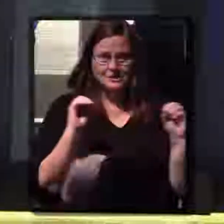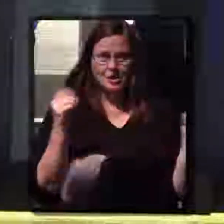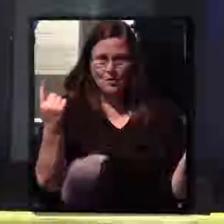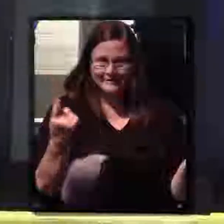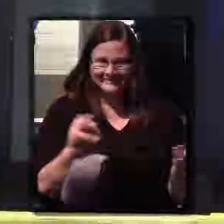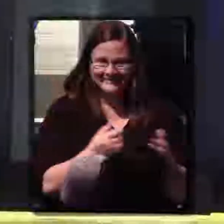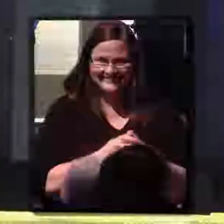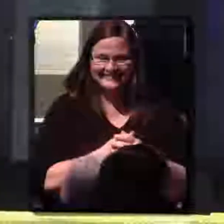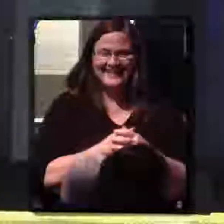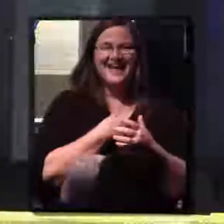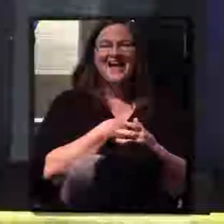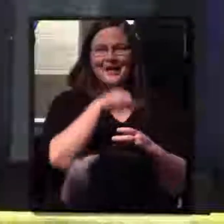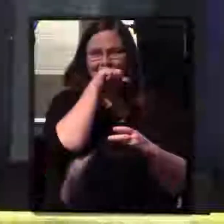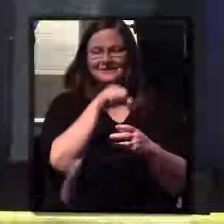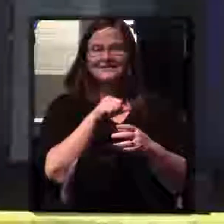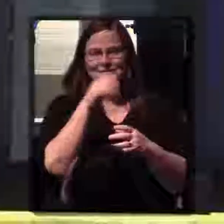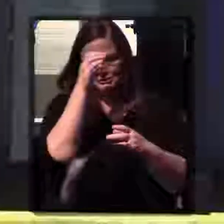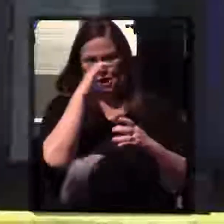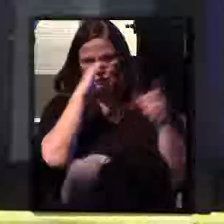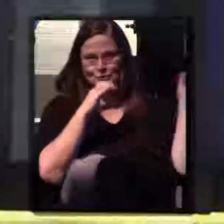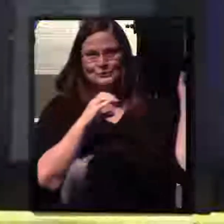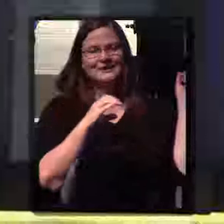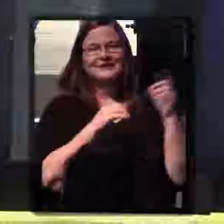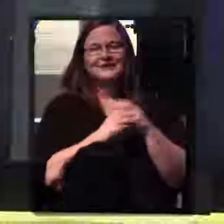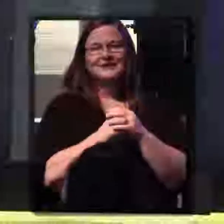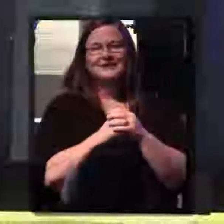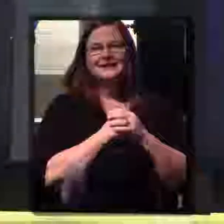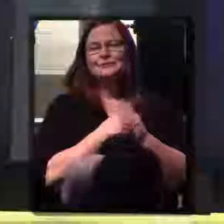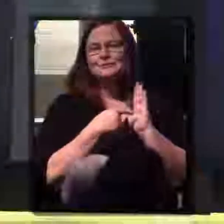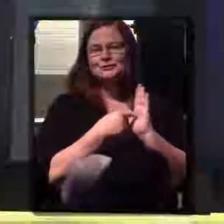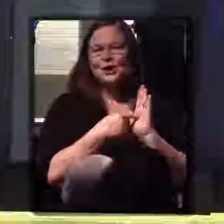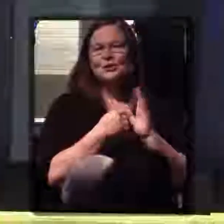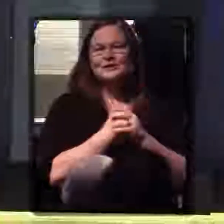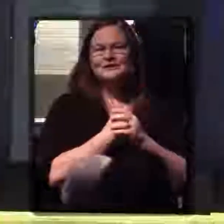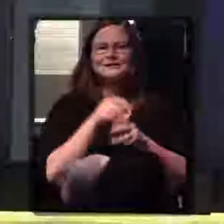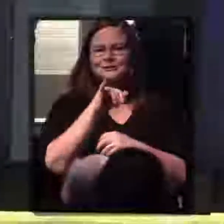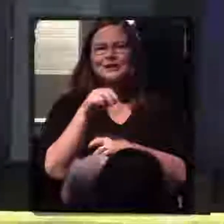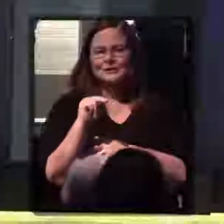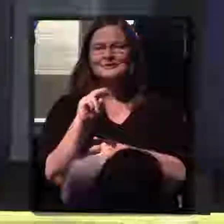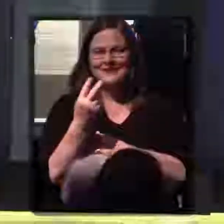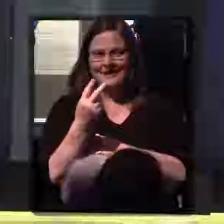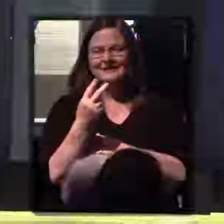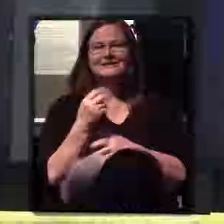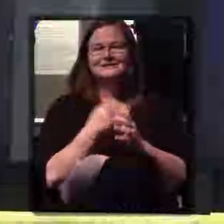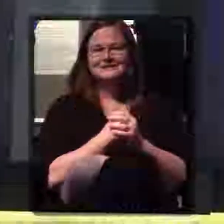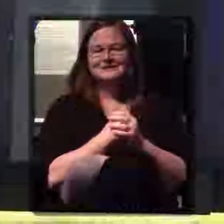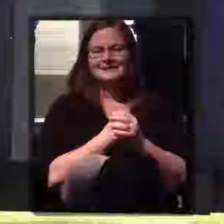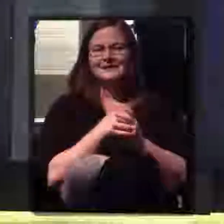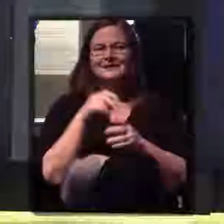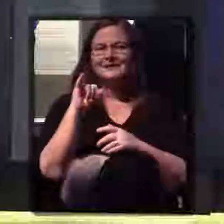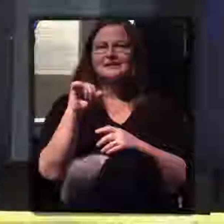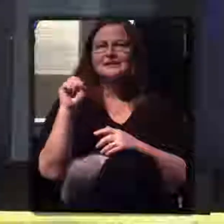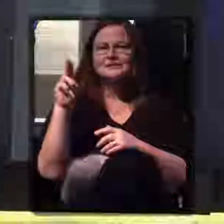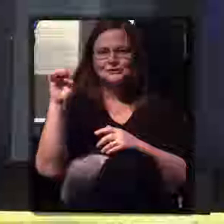keep those resolutions? None of us. In fact, I love this cartoon. It was shown in, I